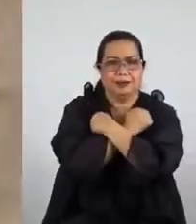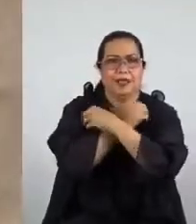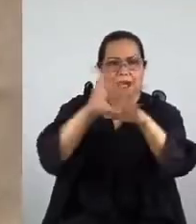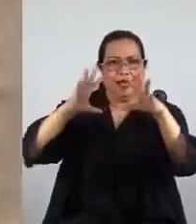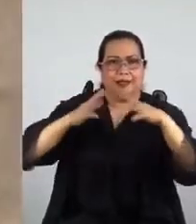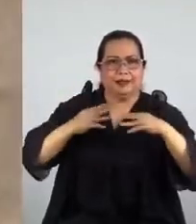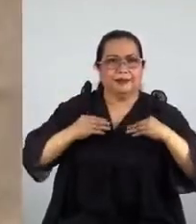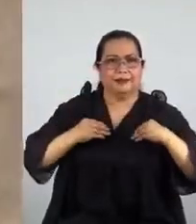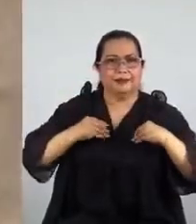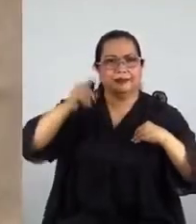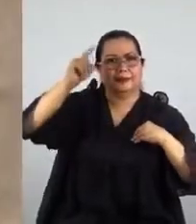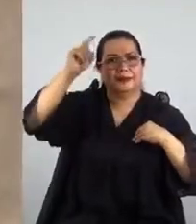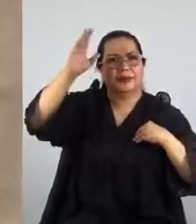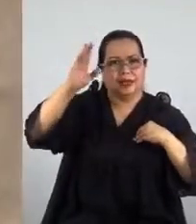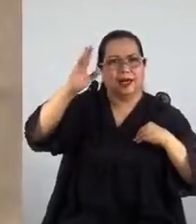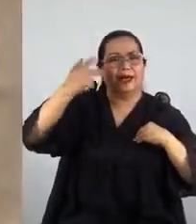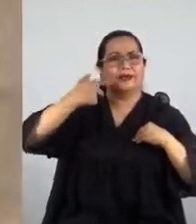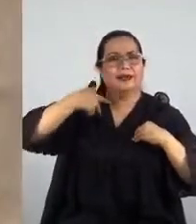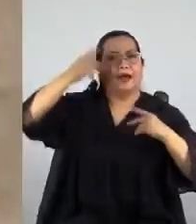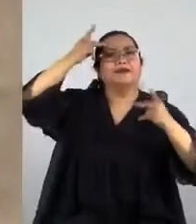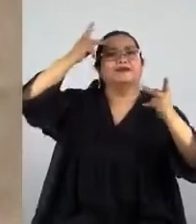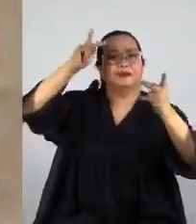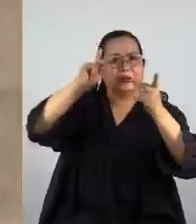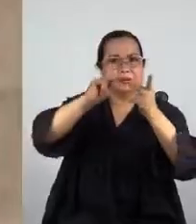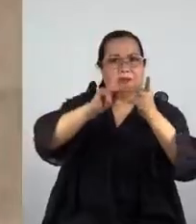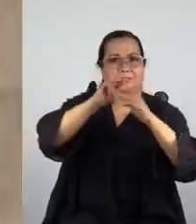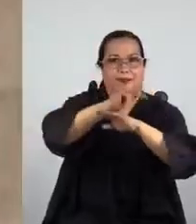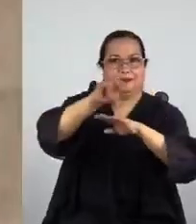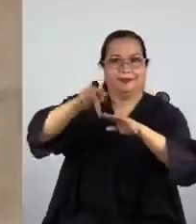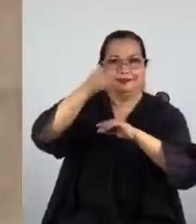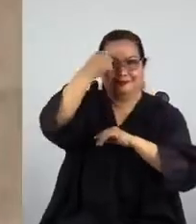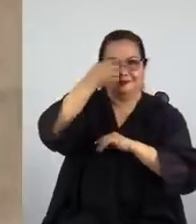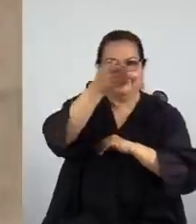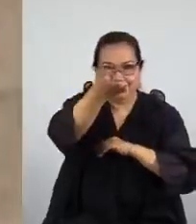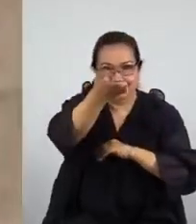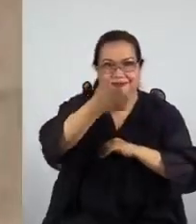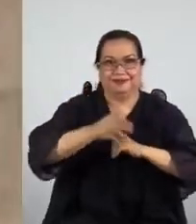The sovereign God has a good purpose and plan.